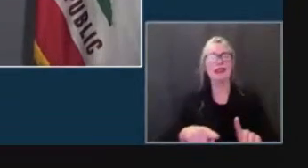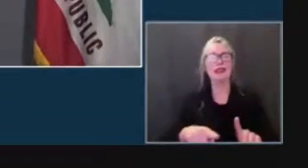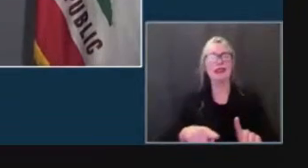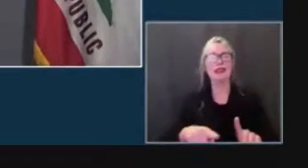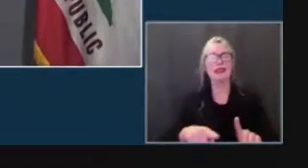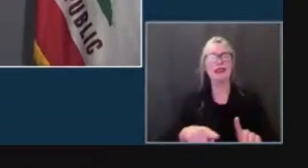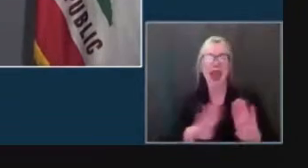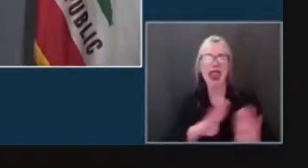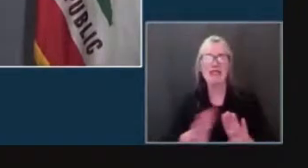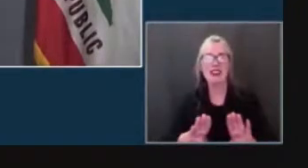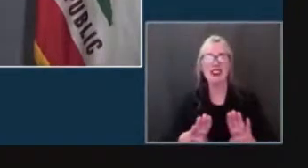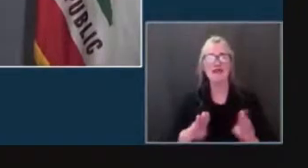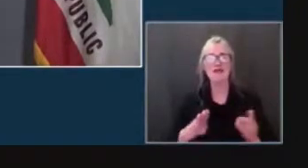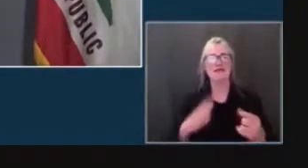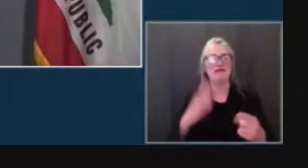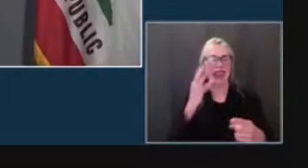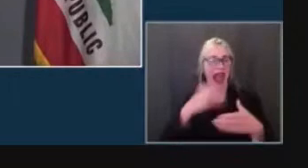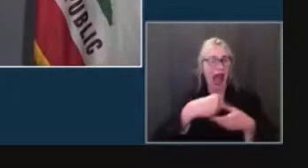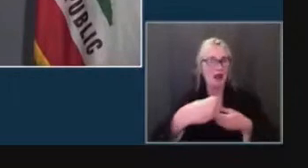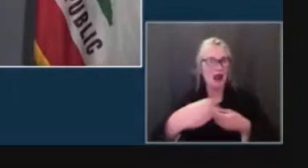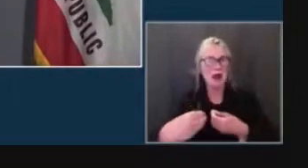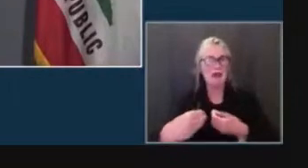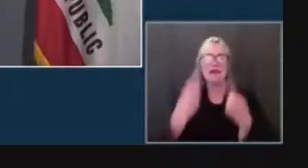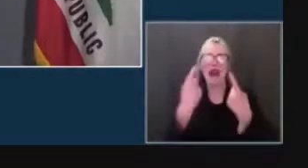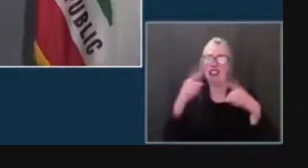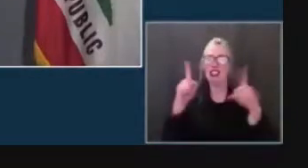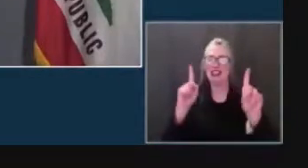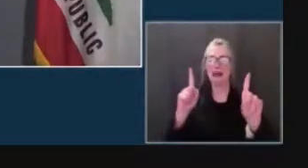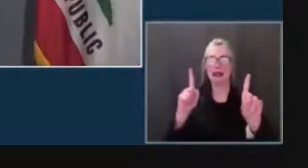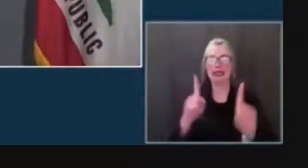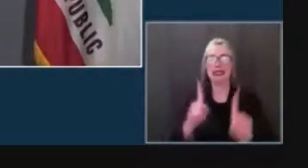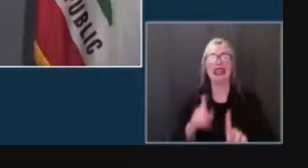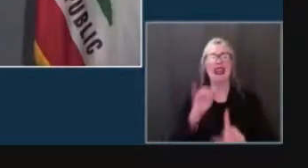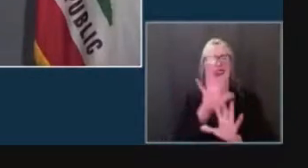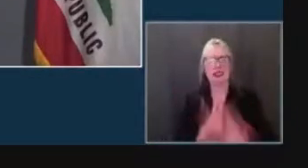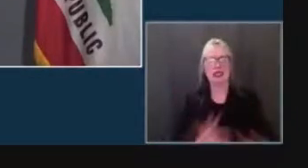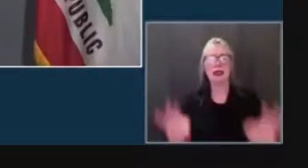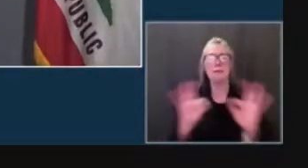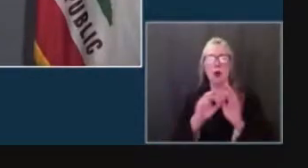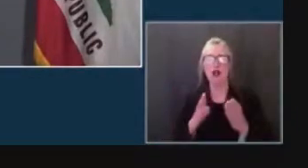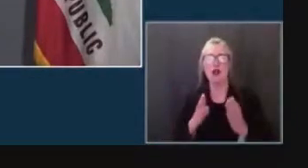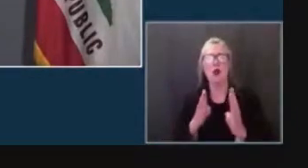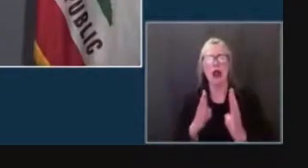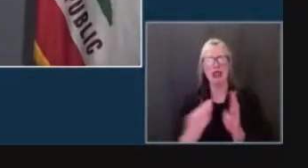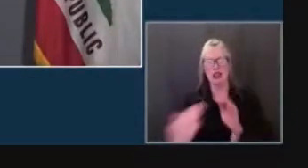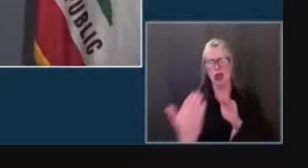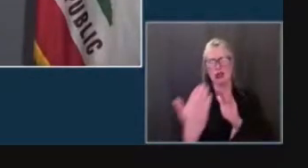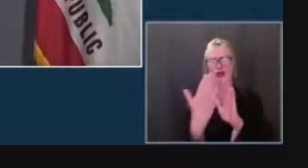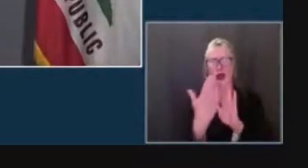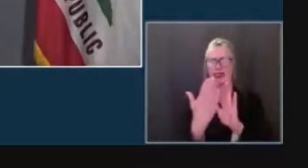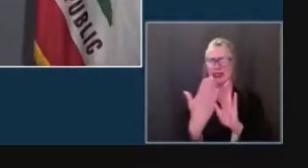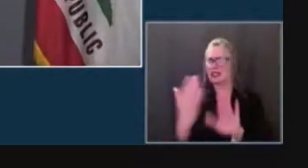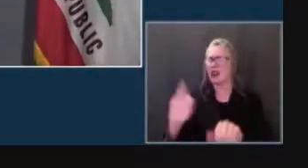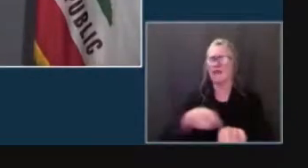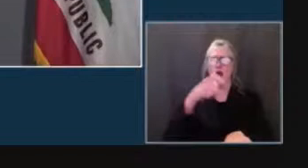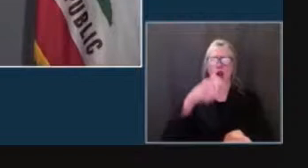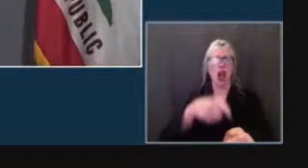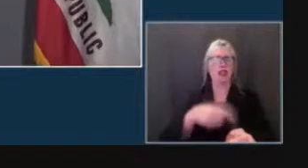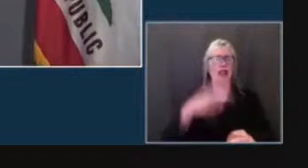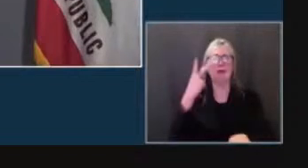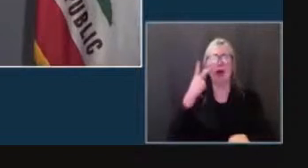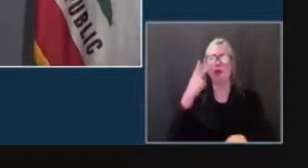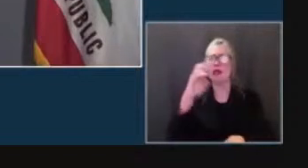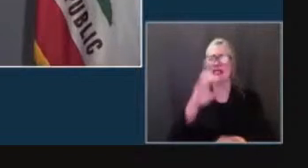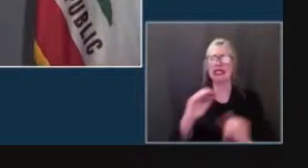are one of the biggest tools to address longstanding inequities in public education, which we sorely and desperately